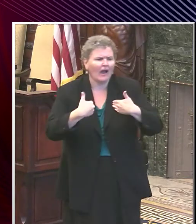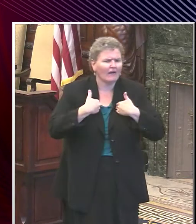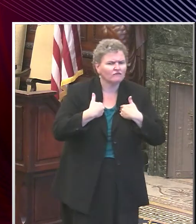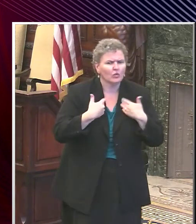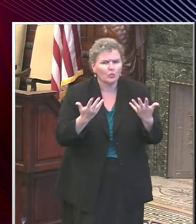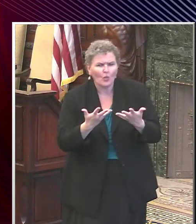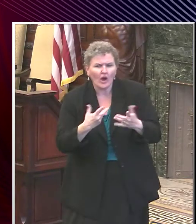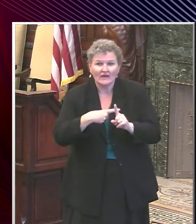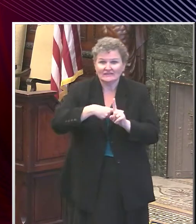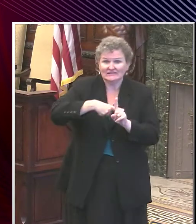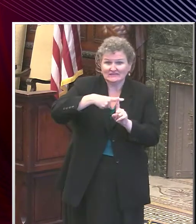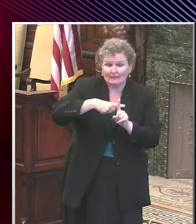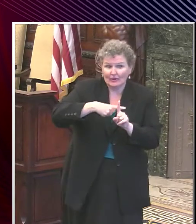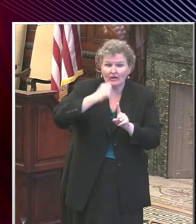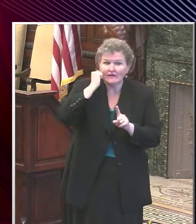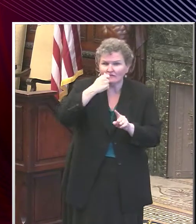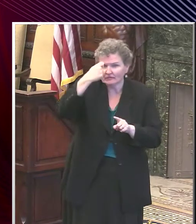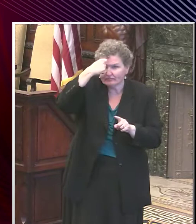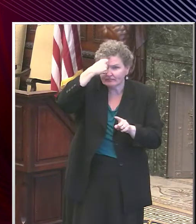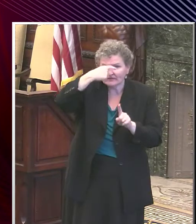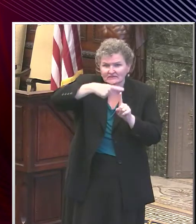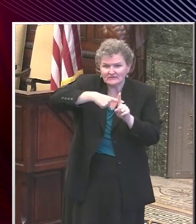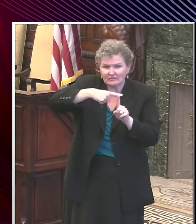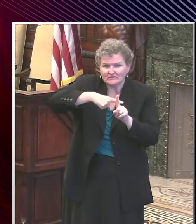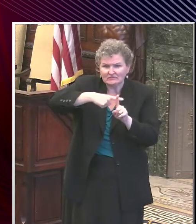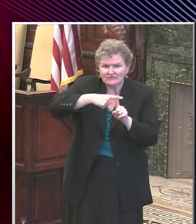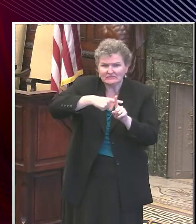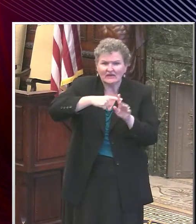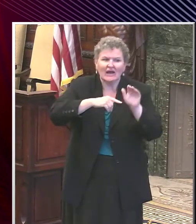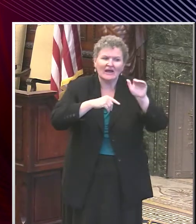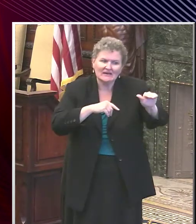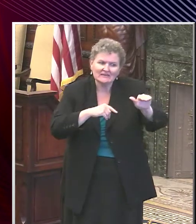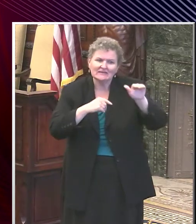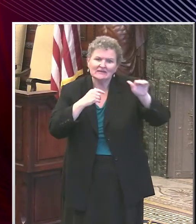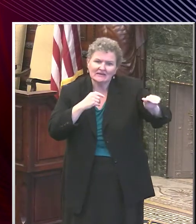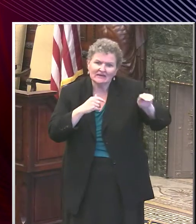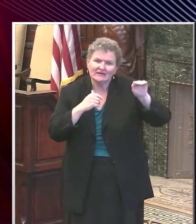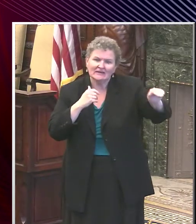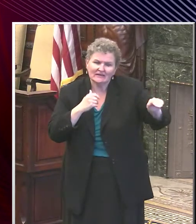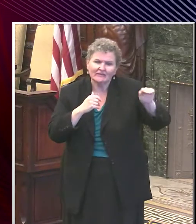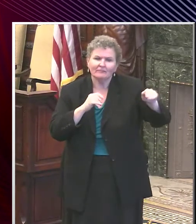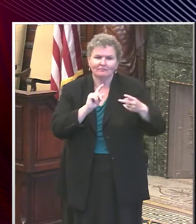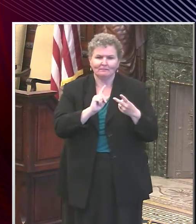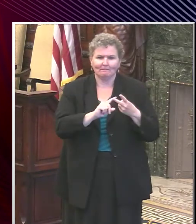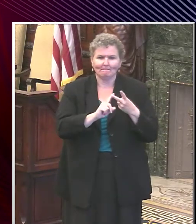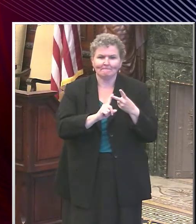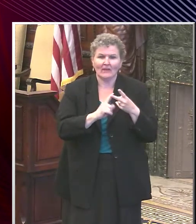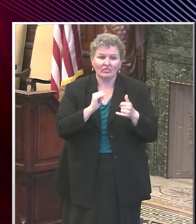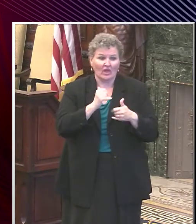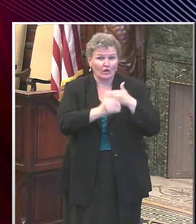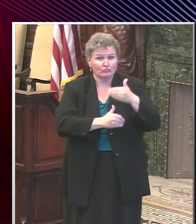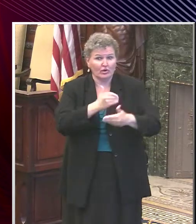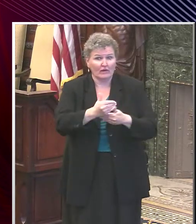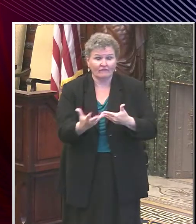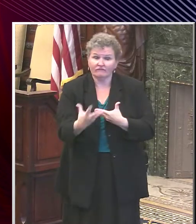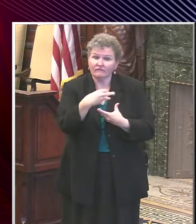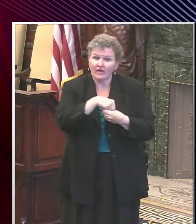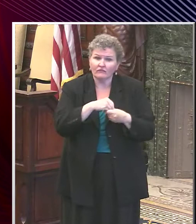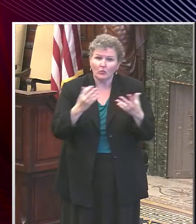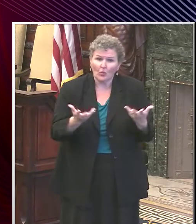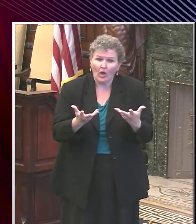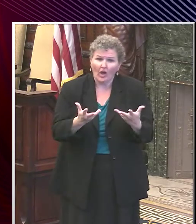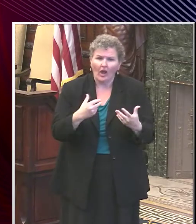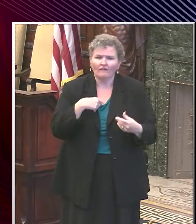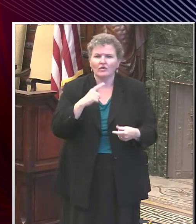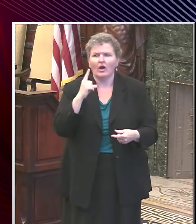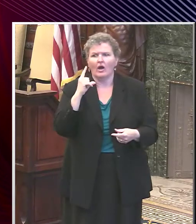and to answer text messages that we send them every day about their status. Now that process involves interviewing hundreds of cases,